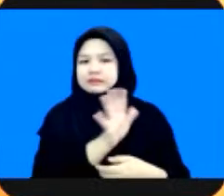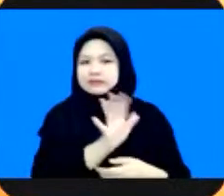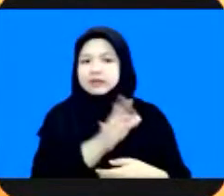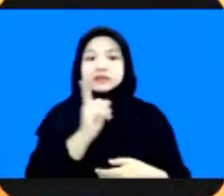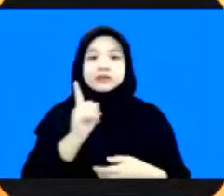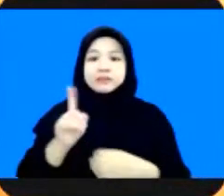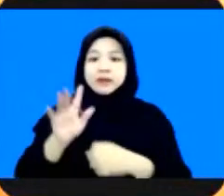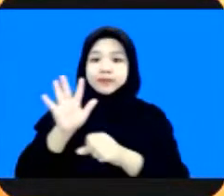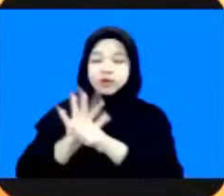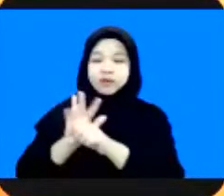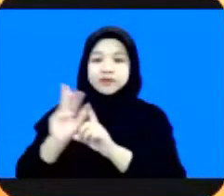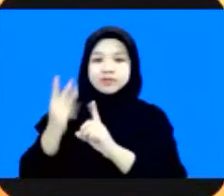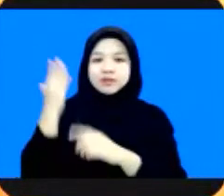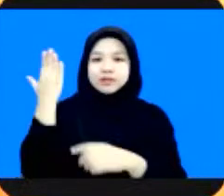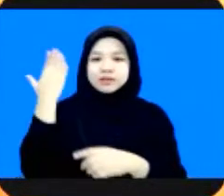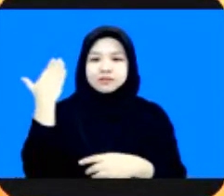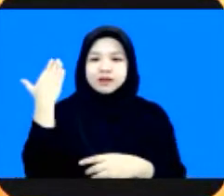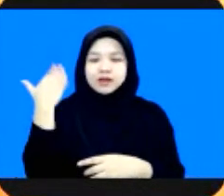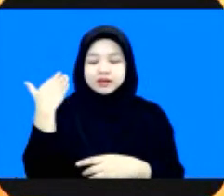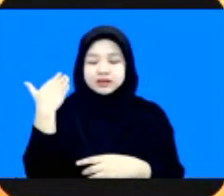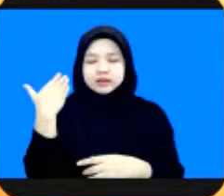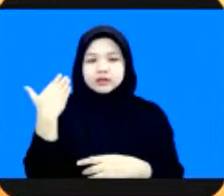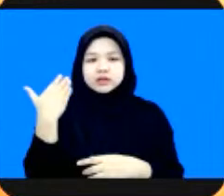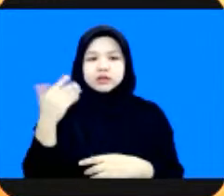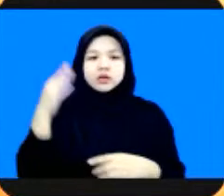South Korea has learned the lesson